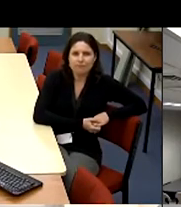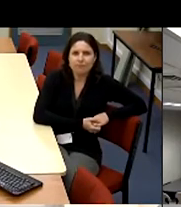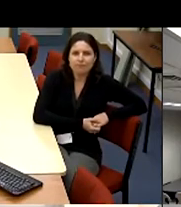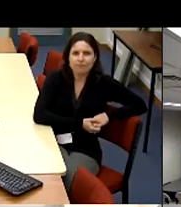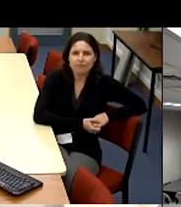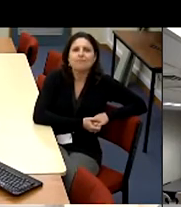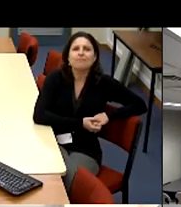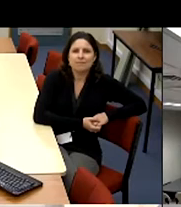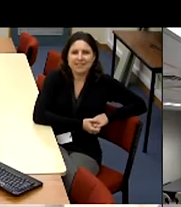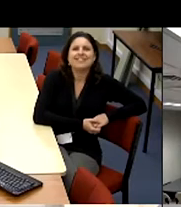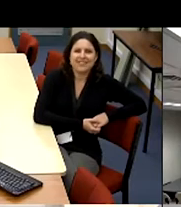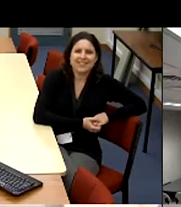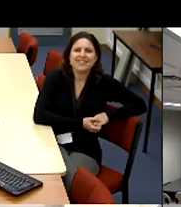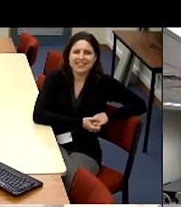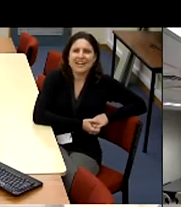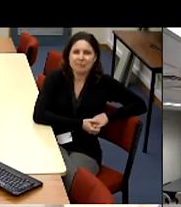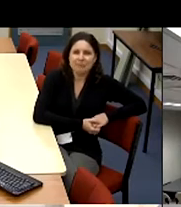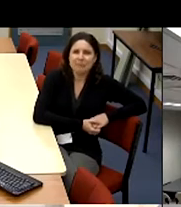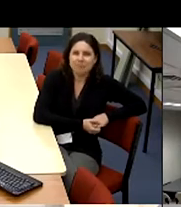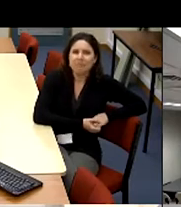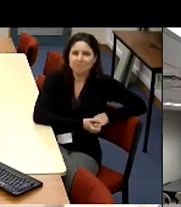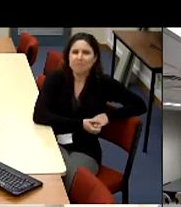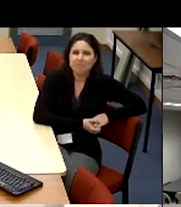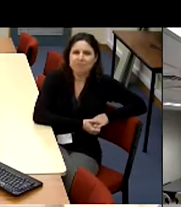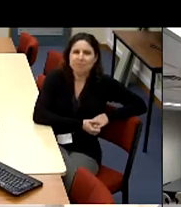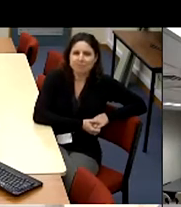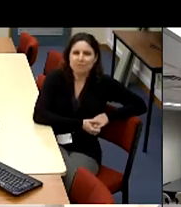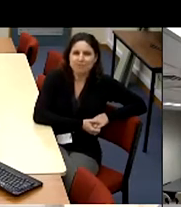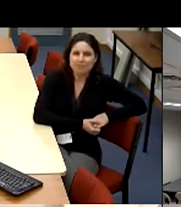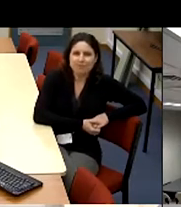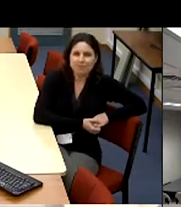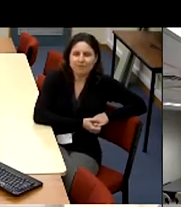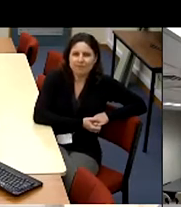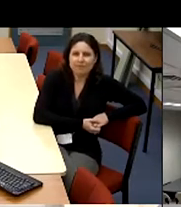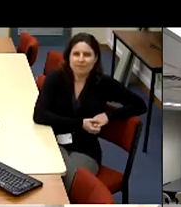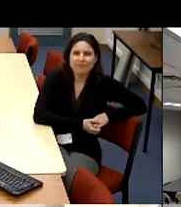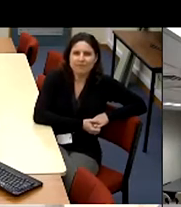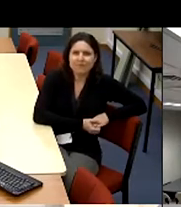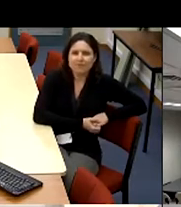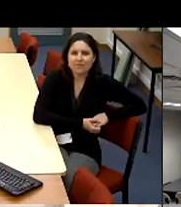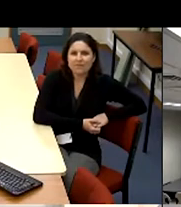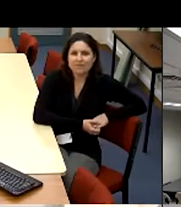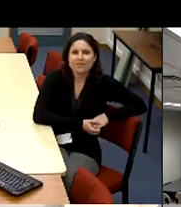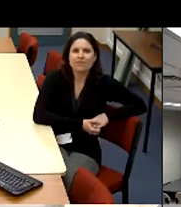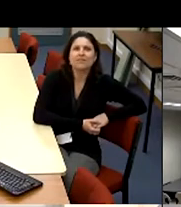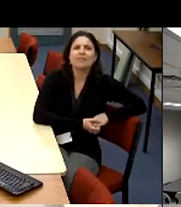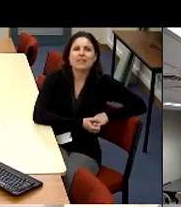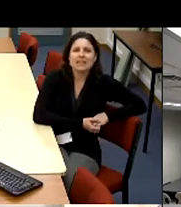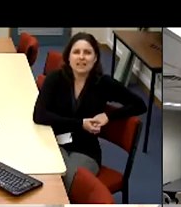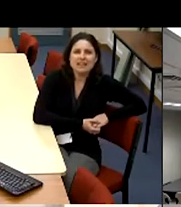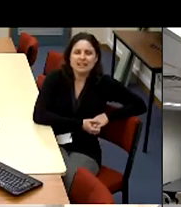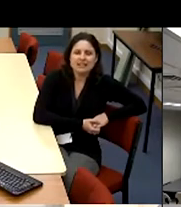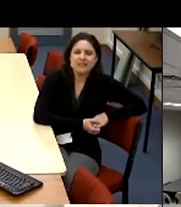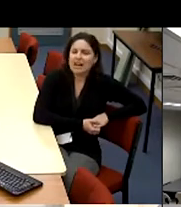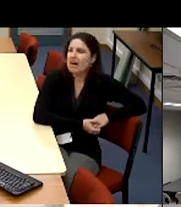a hospitality crisis. And I just wondered whether you might be able to comment on that, where you're coming from in that